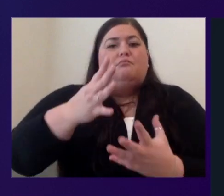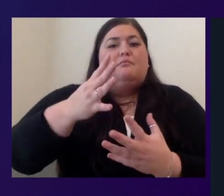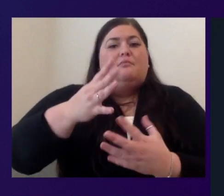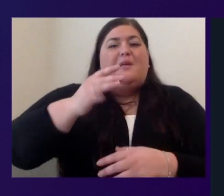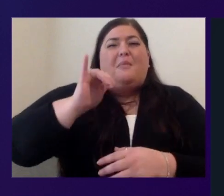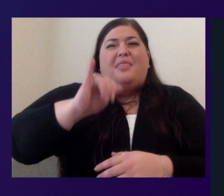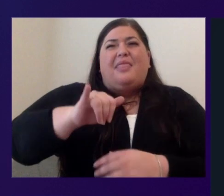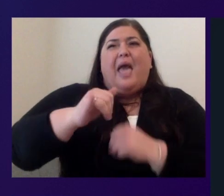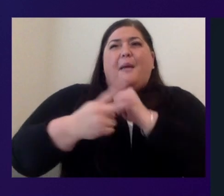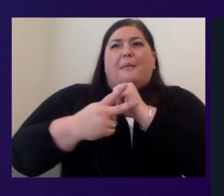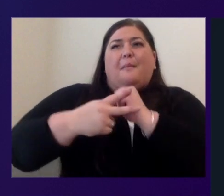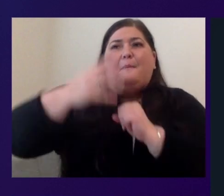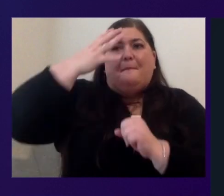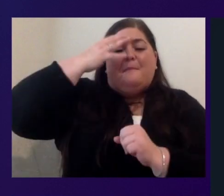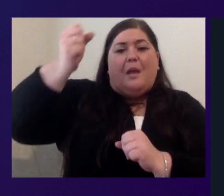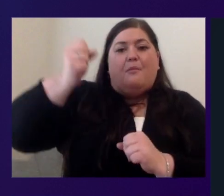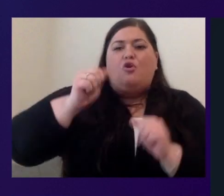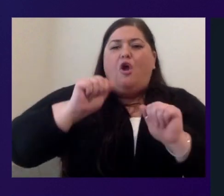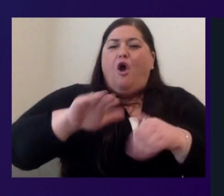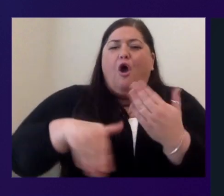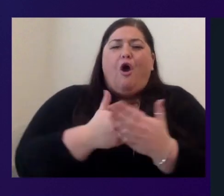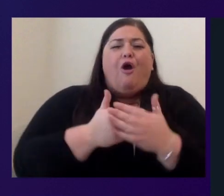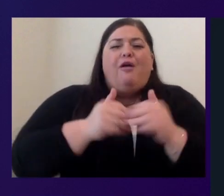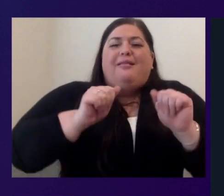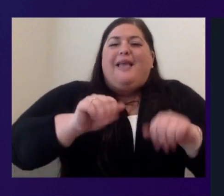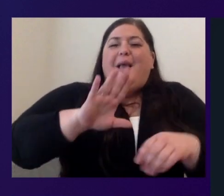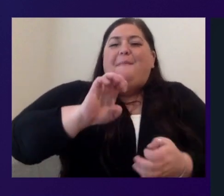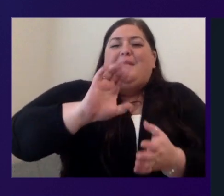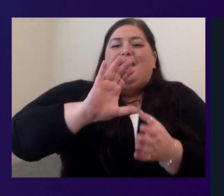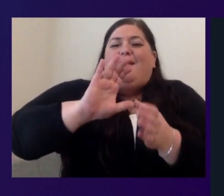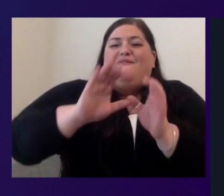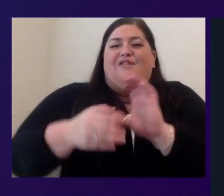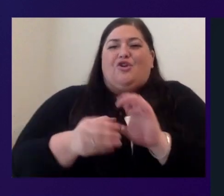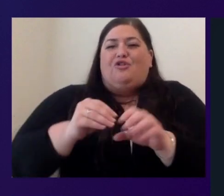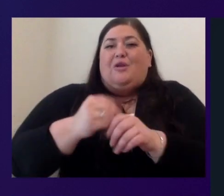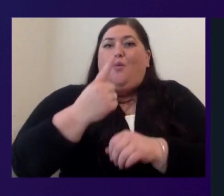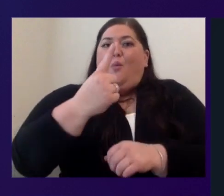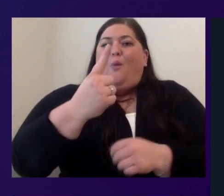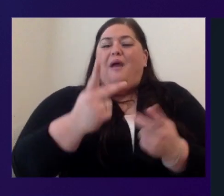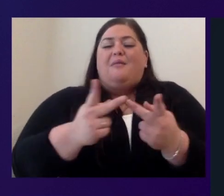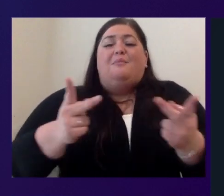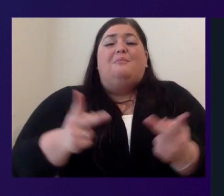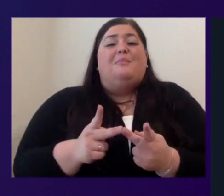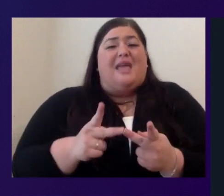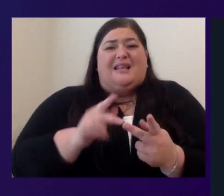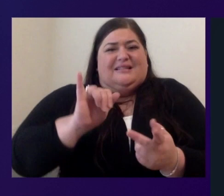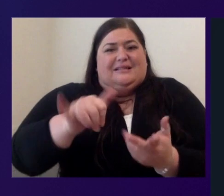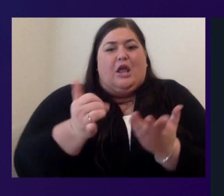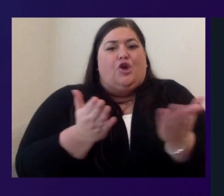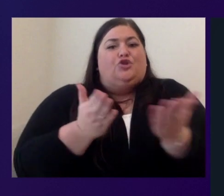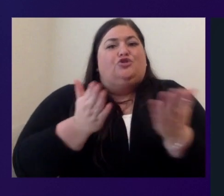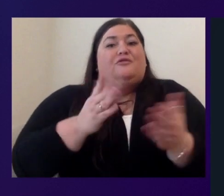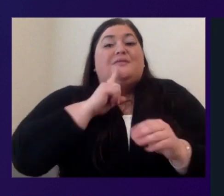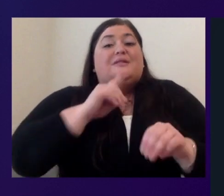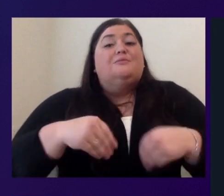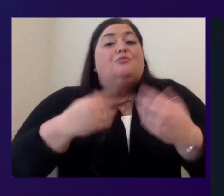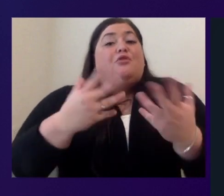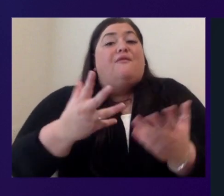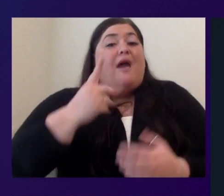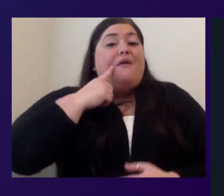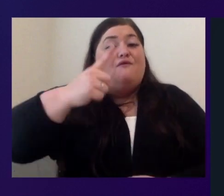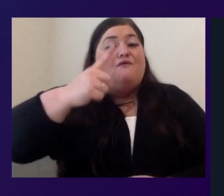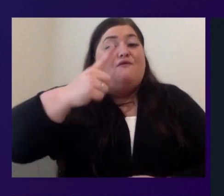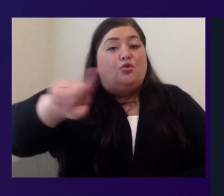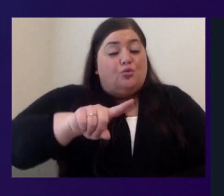will be configured in under one umbrella. So it's a fully managed service for you. And an important thing when it comes